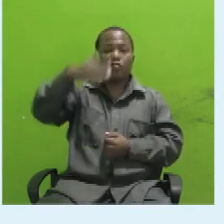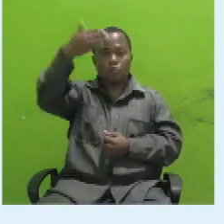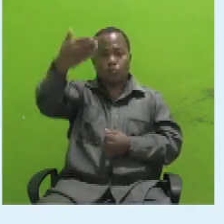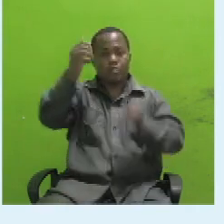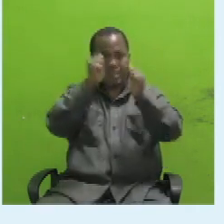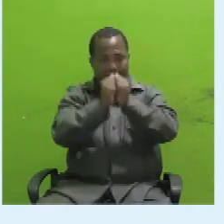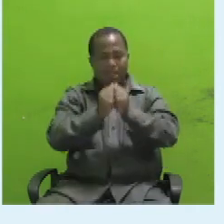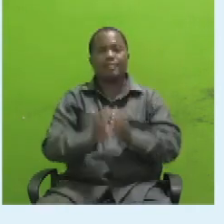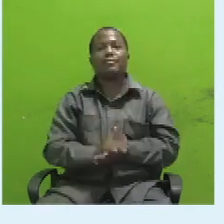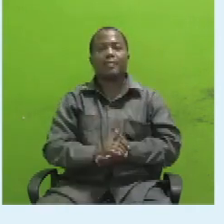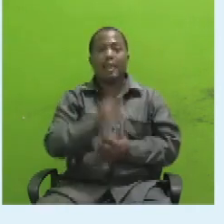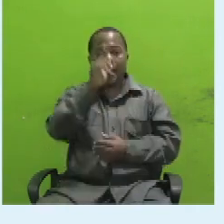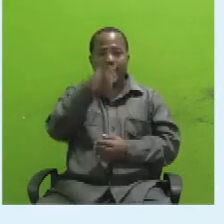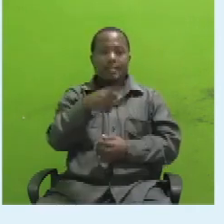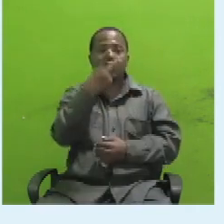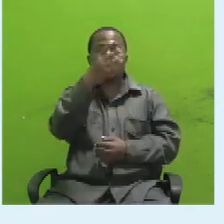25 to 10. It is